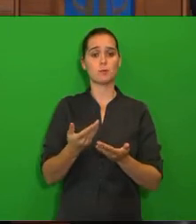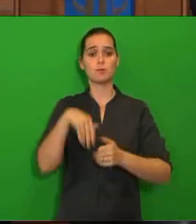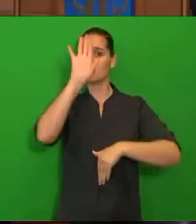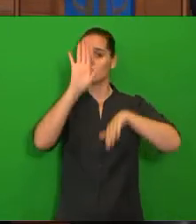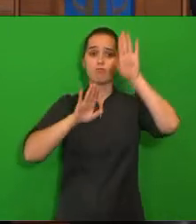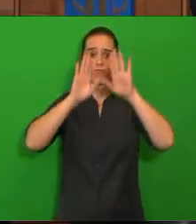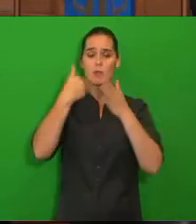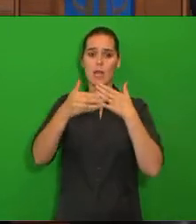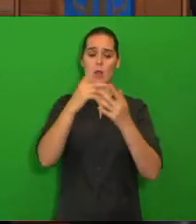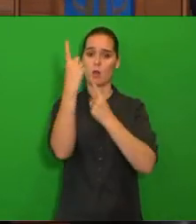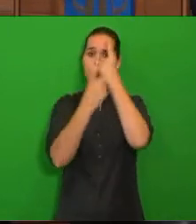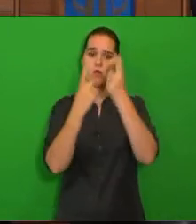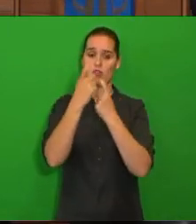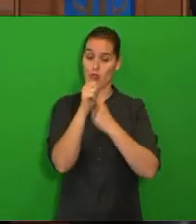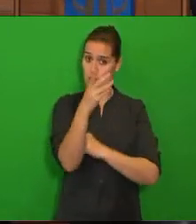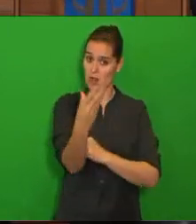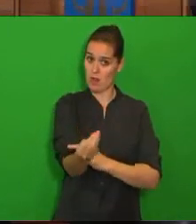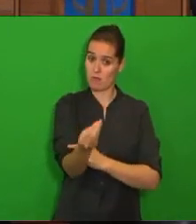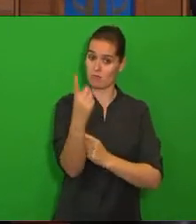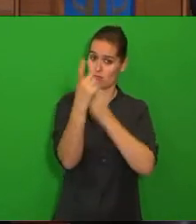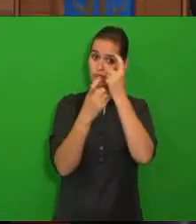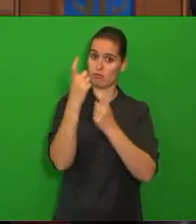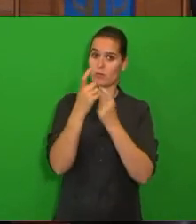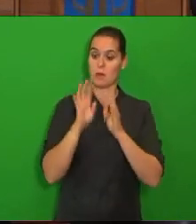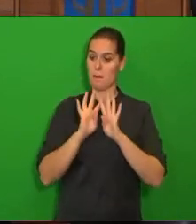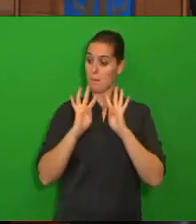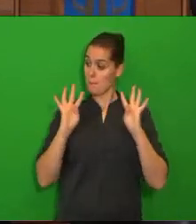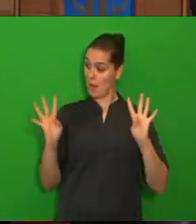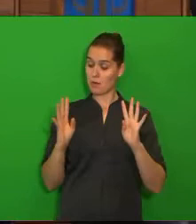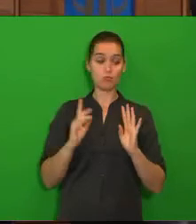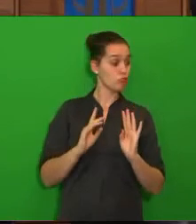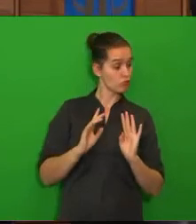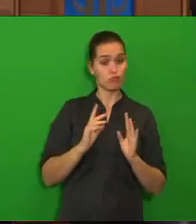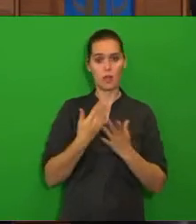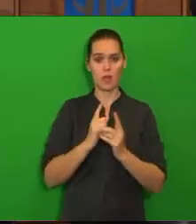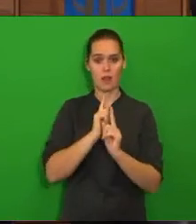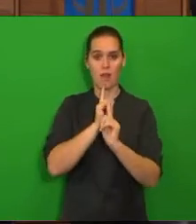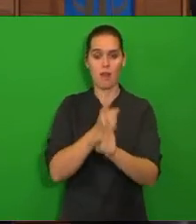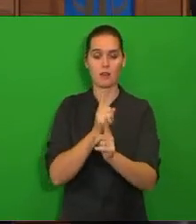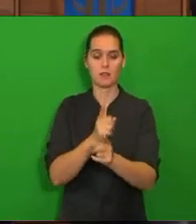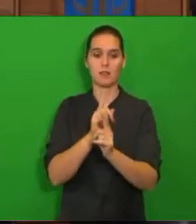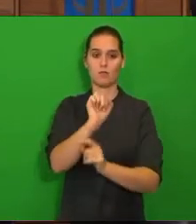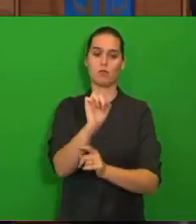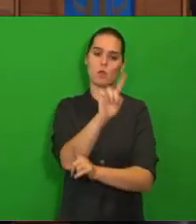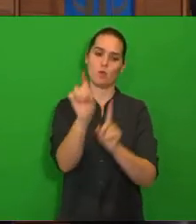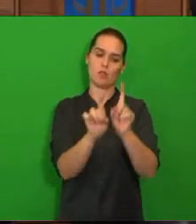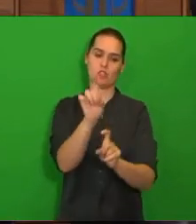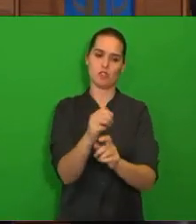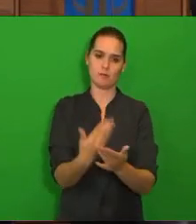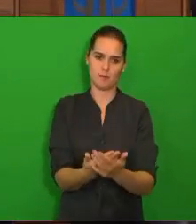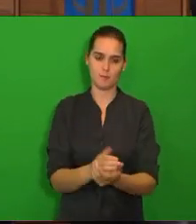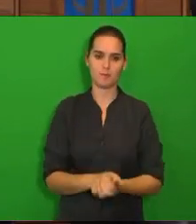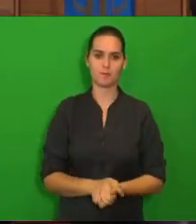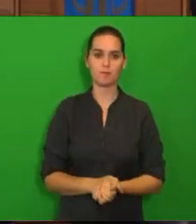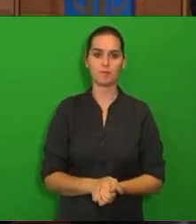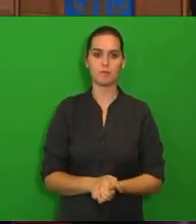ask any questions that you might have, and the distinguished panel here would respond to that. If